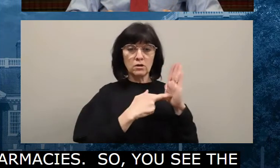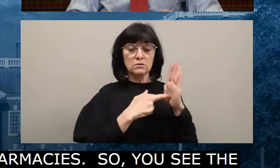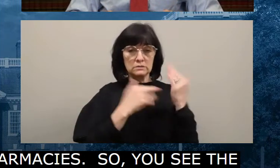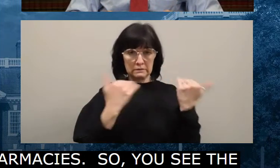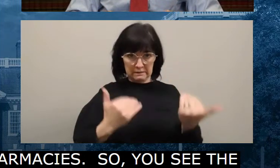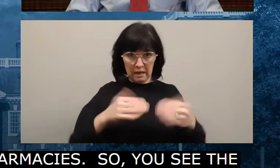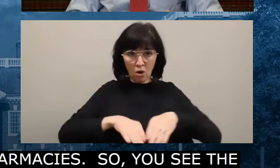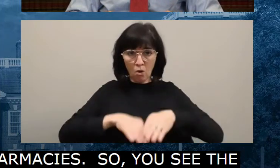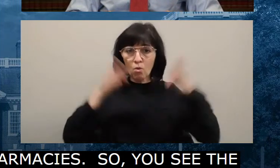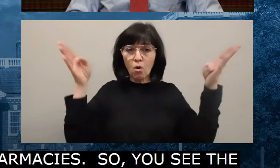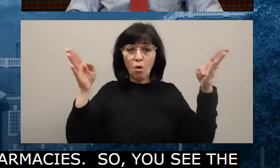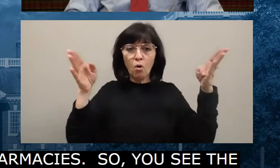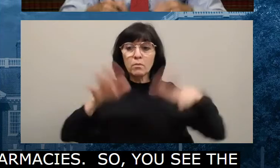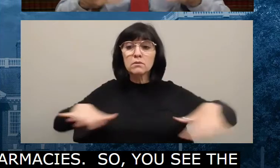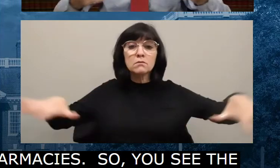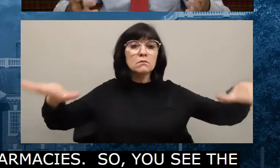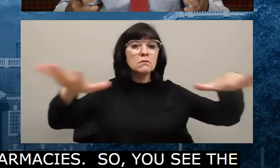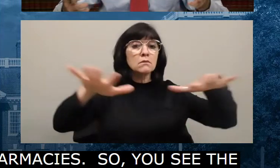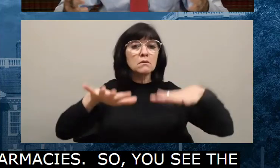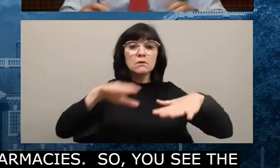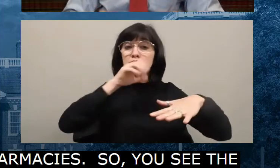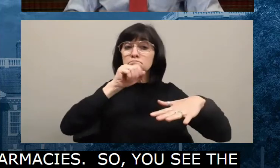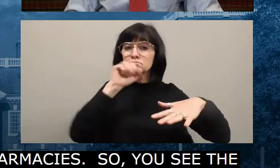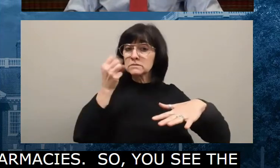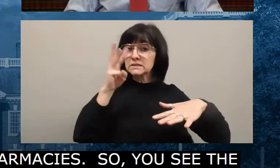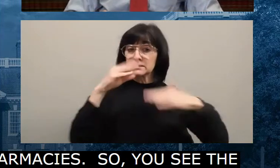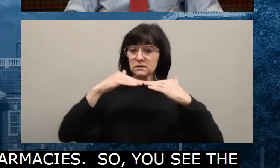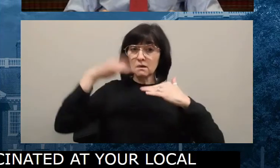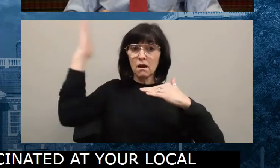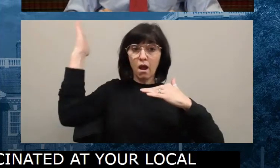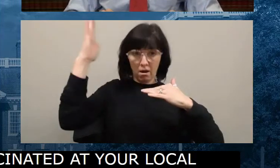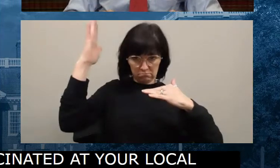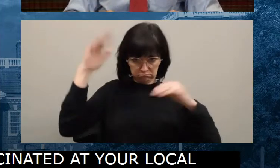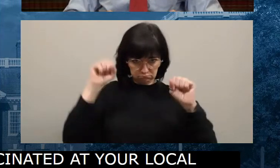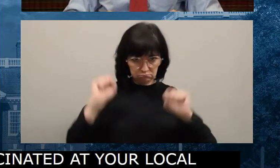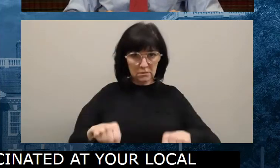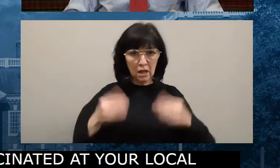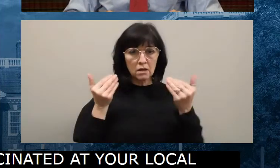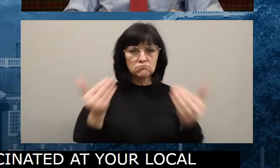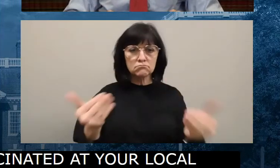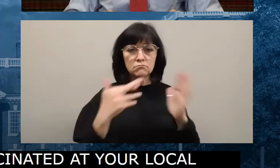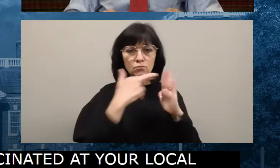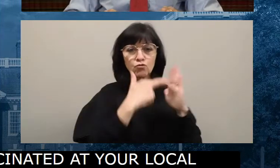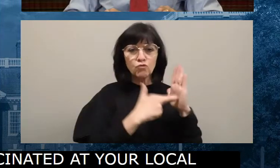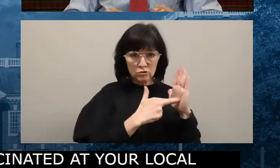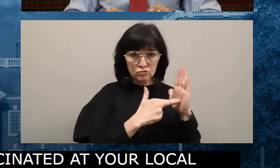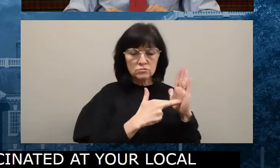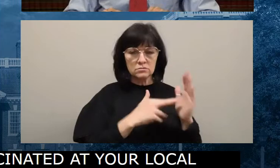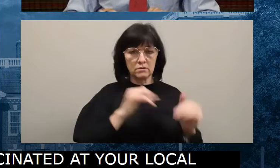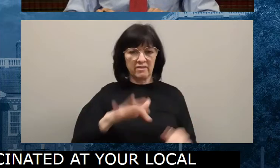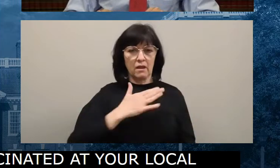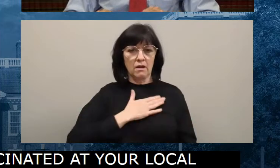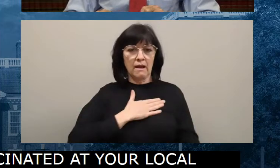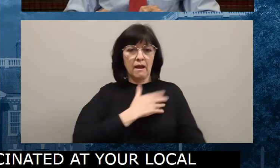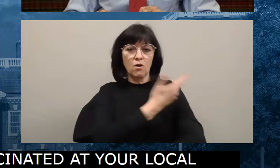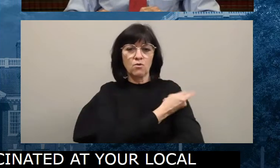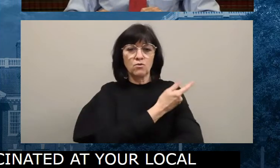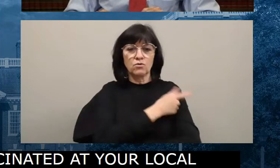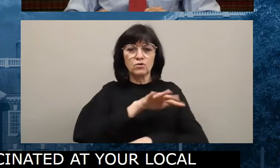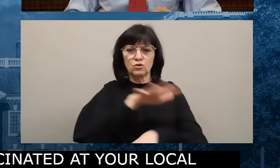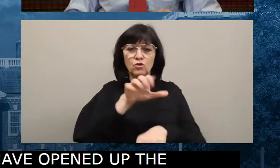and older. And so that has increased the demand for the vaccination appointments we had over the weekend,